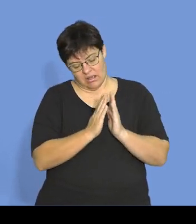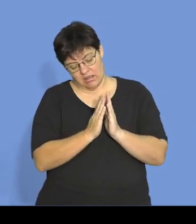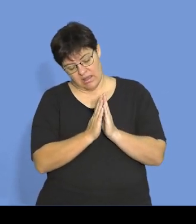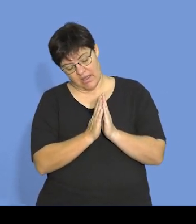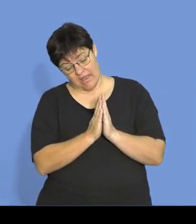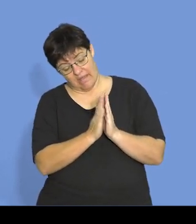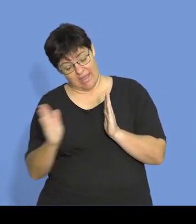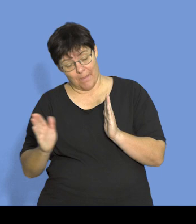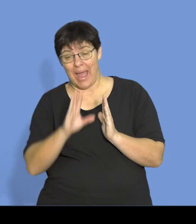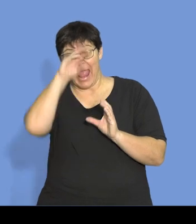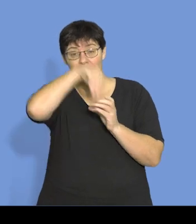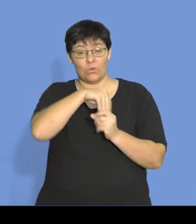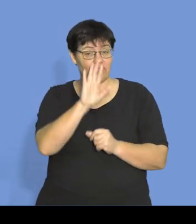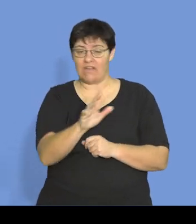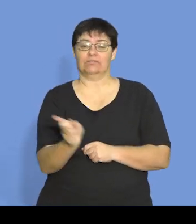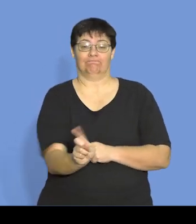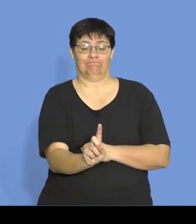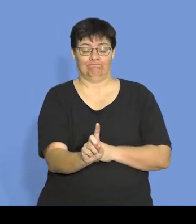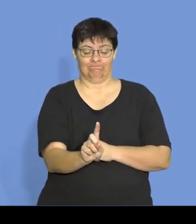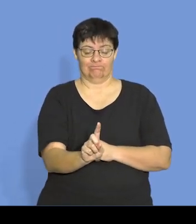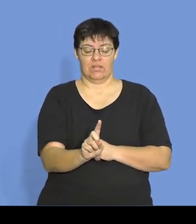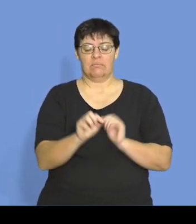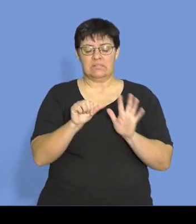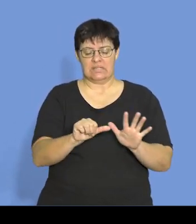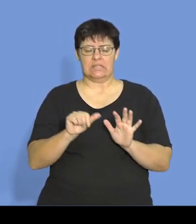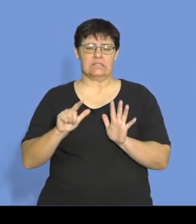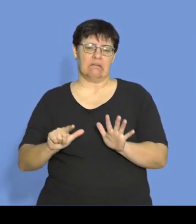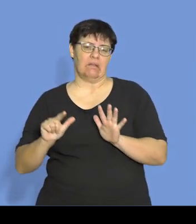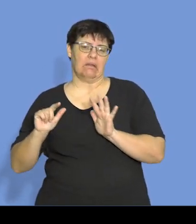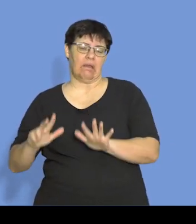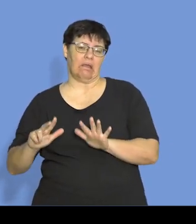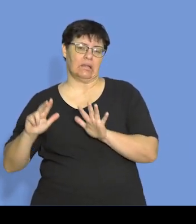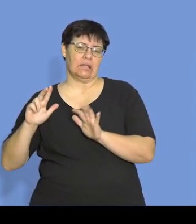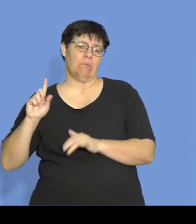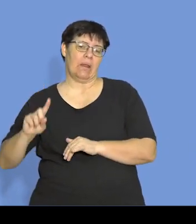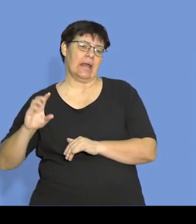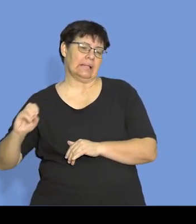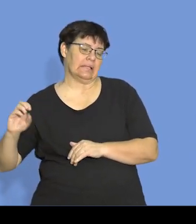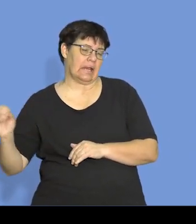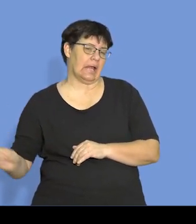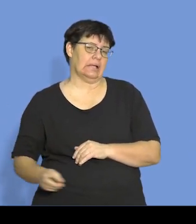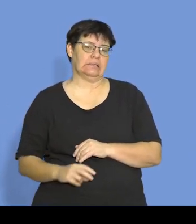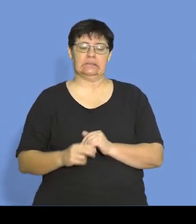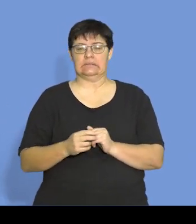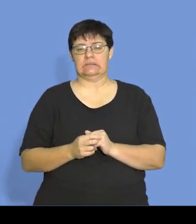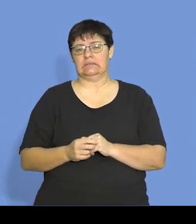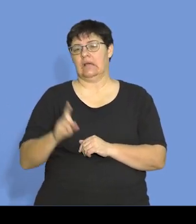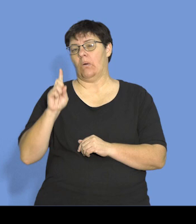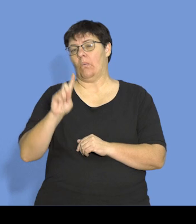here on the number line will be 6, 7, 8, 100,